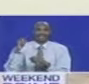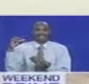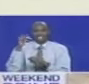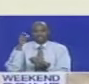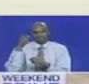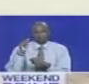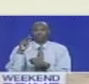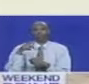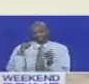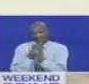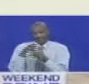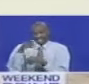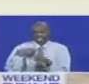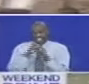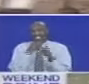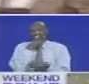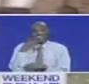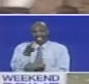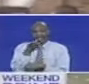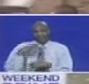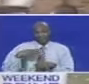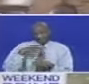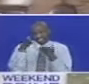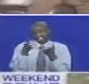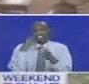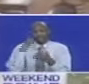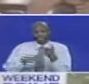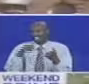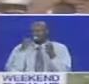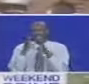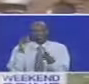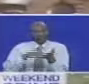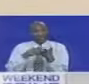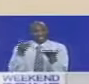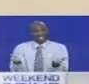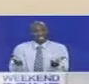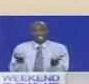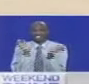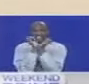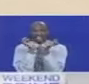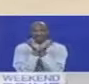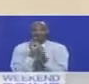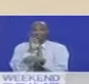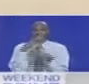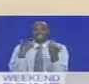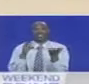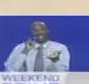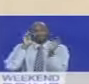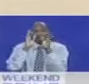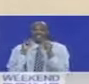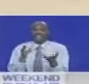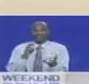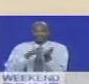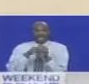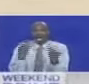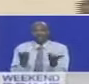maize, which are dried here. To the locals, they feel there is nothing wrong with drying the maize here, since the stadium has lost its meaningful purpose of being